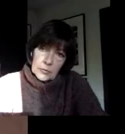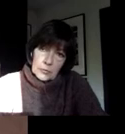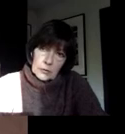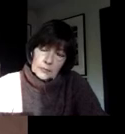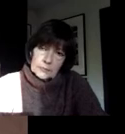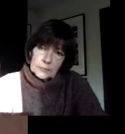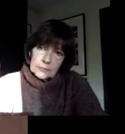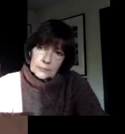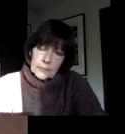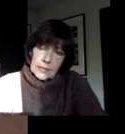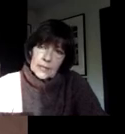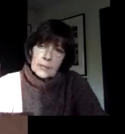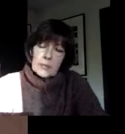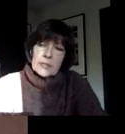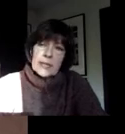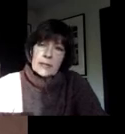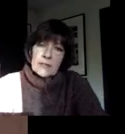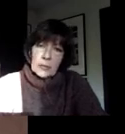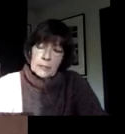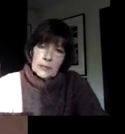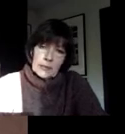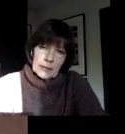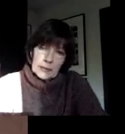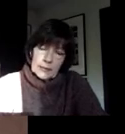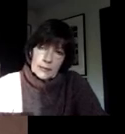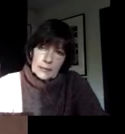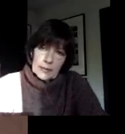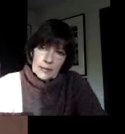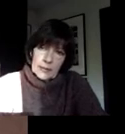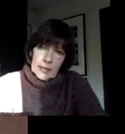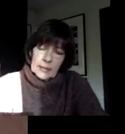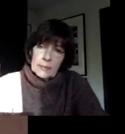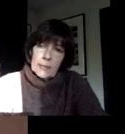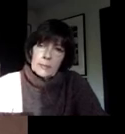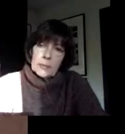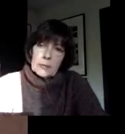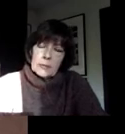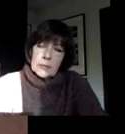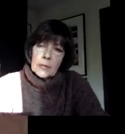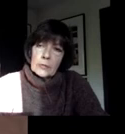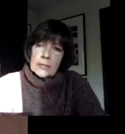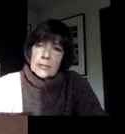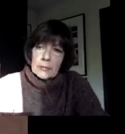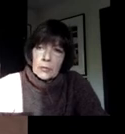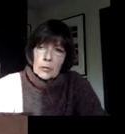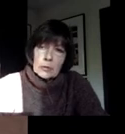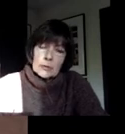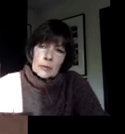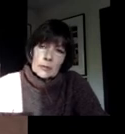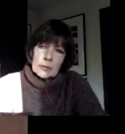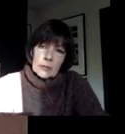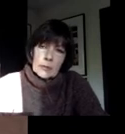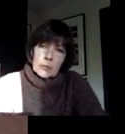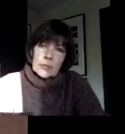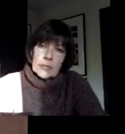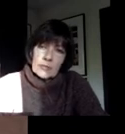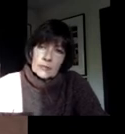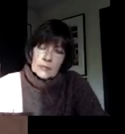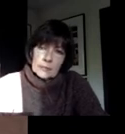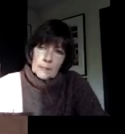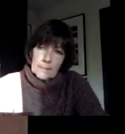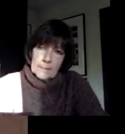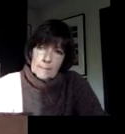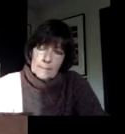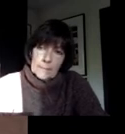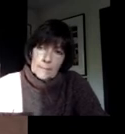from school. I remember the television being on. I remember the only sound you heard was